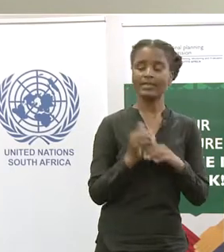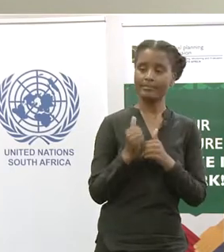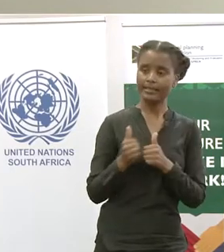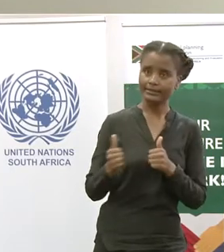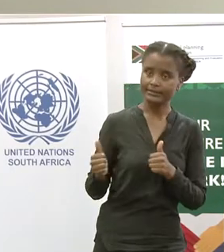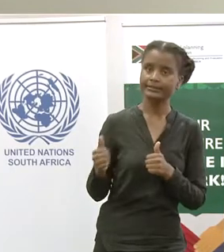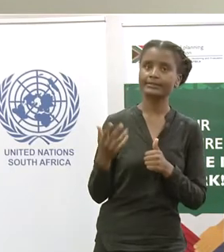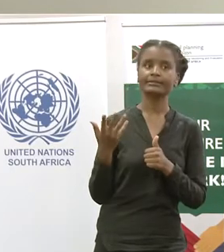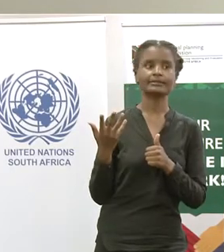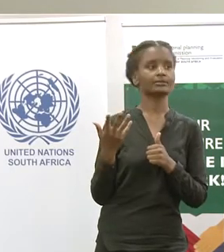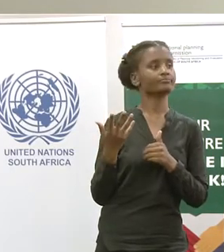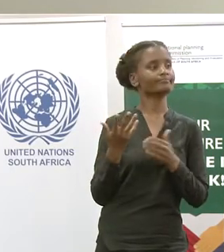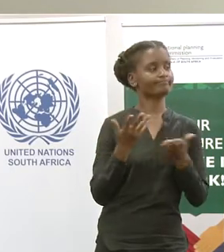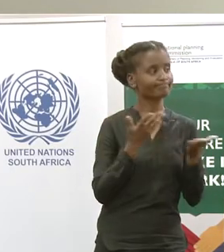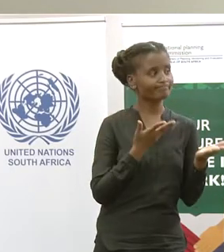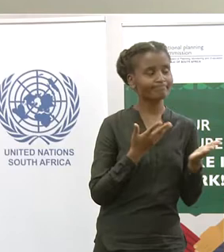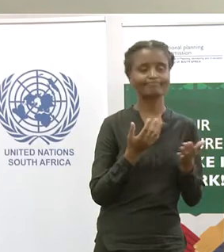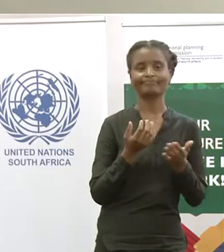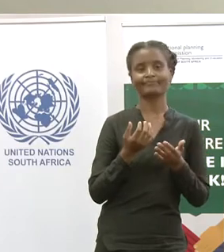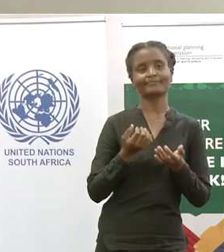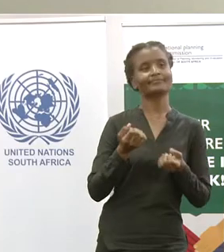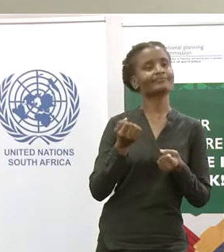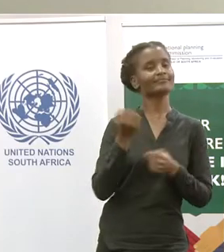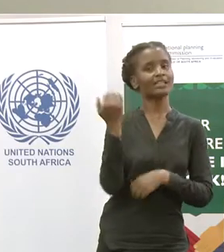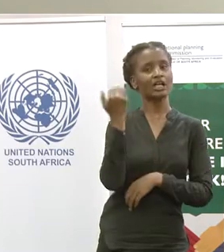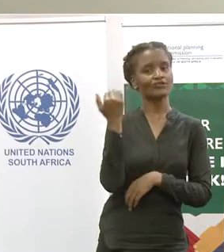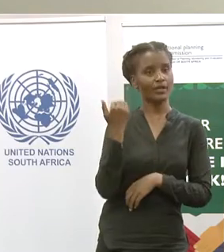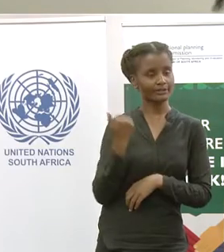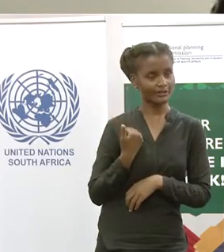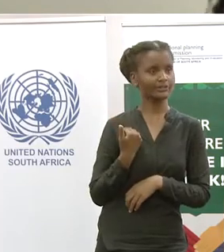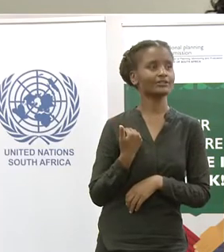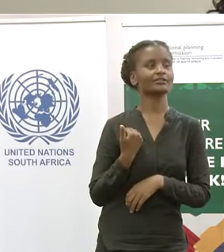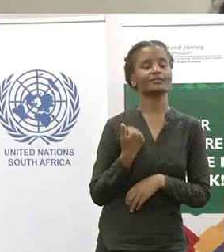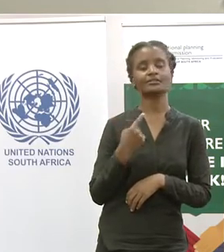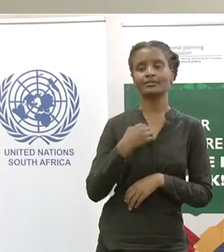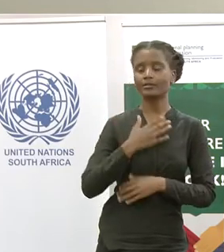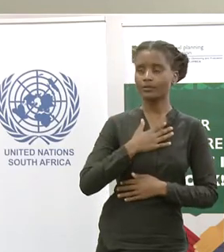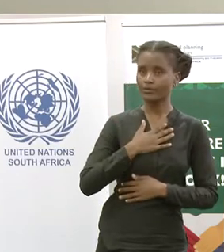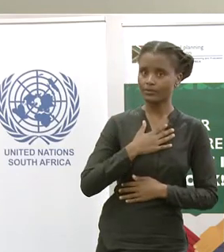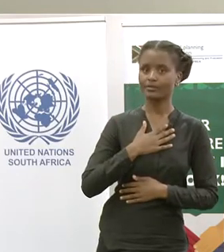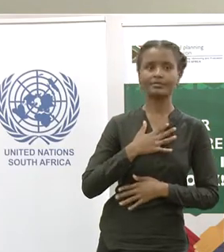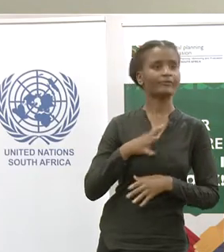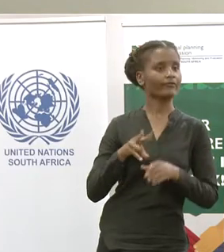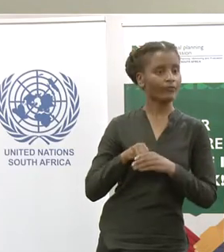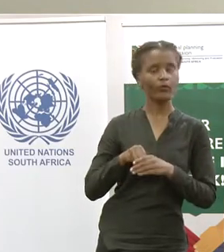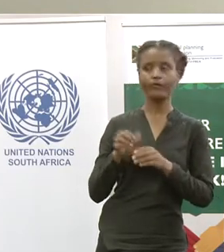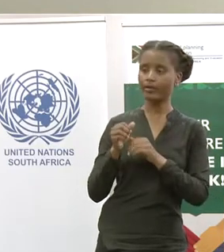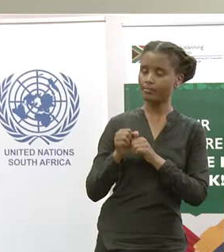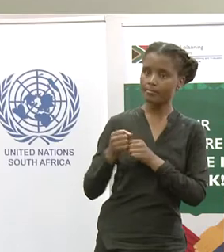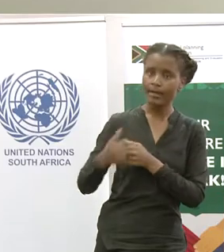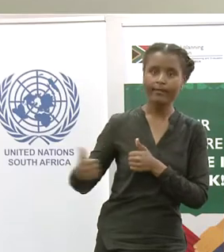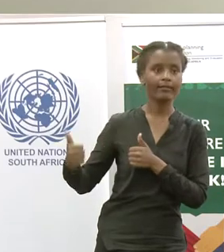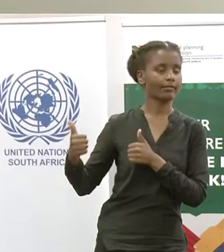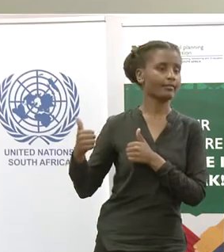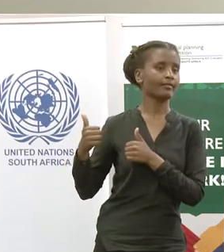I think it's really a privilege to be on the same panel and the very, you